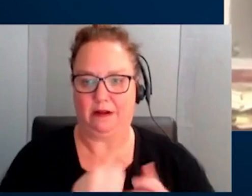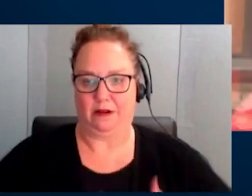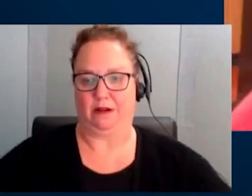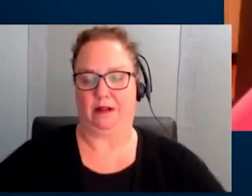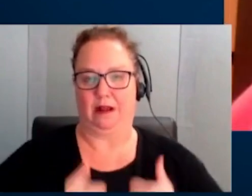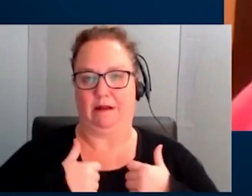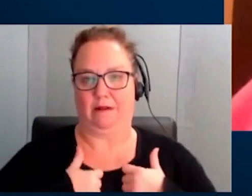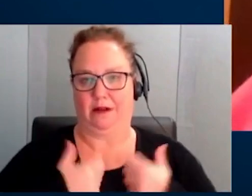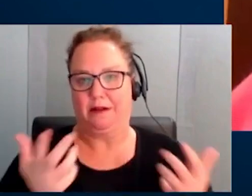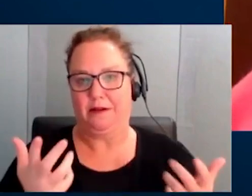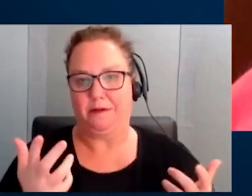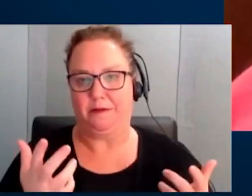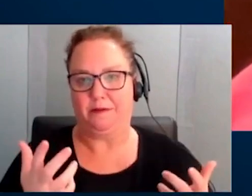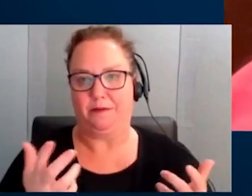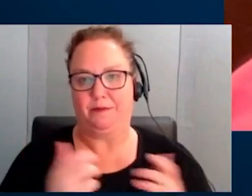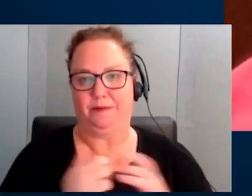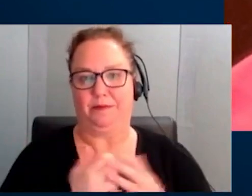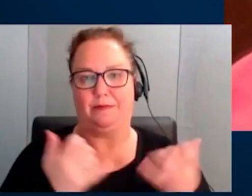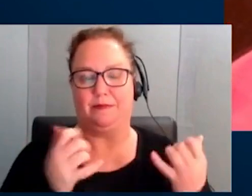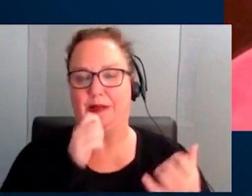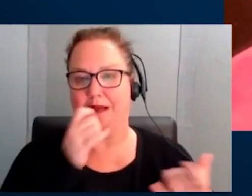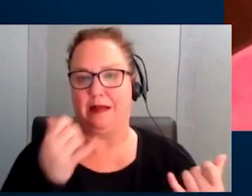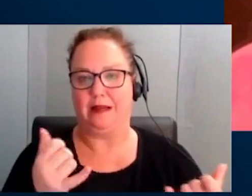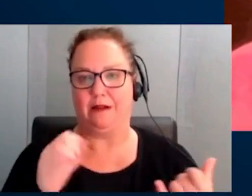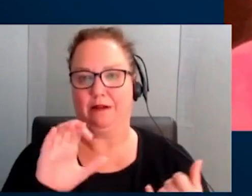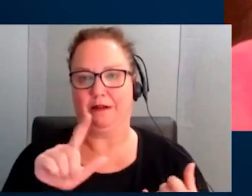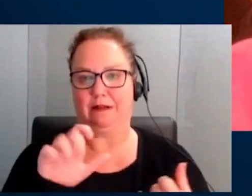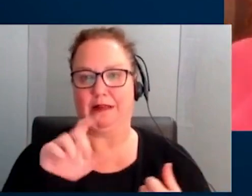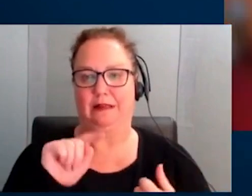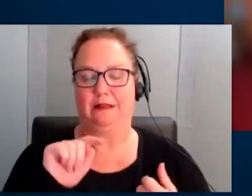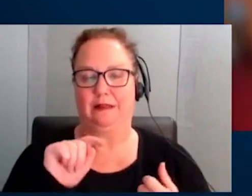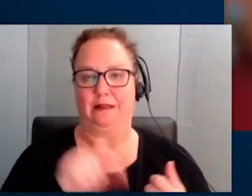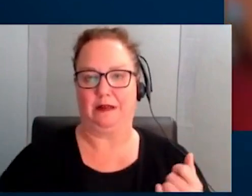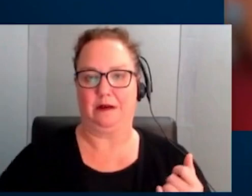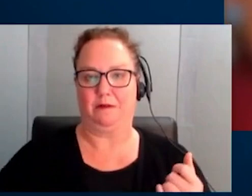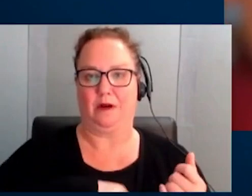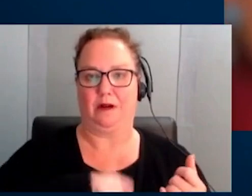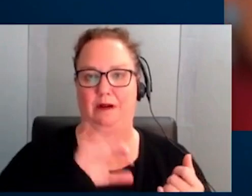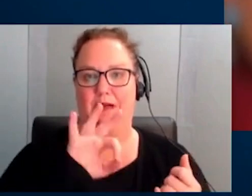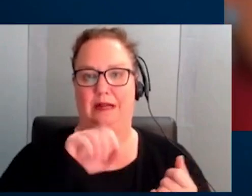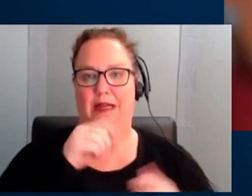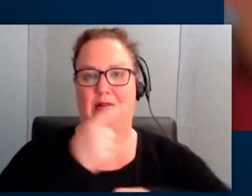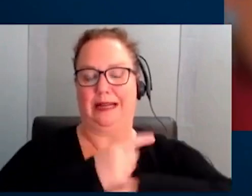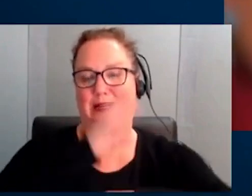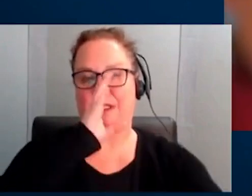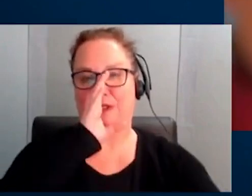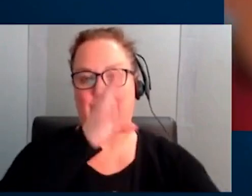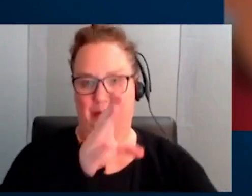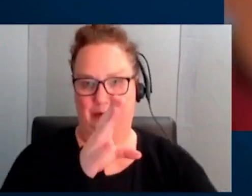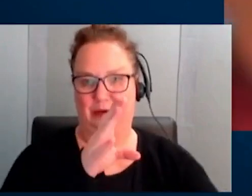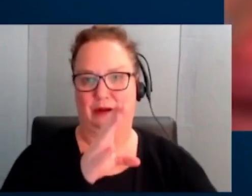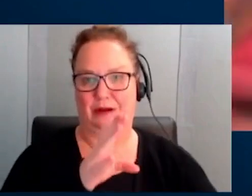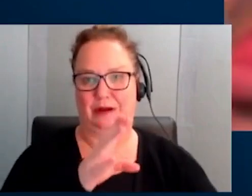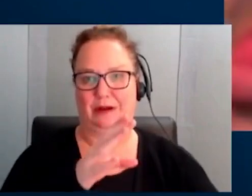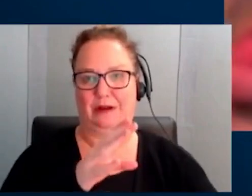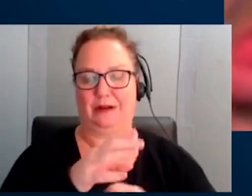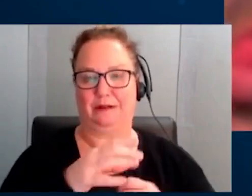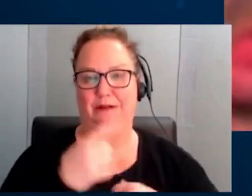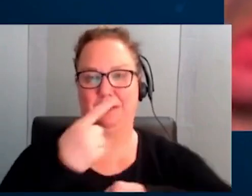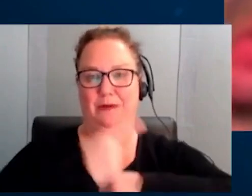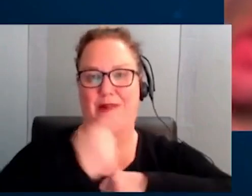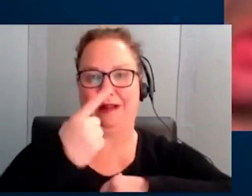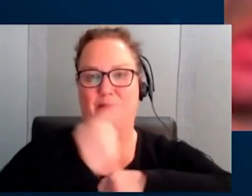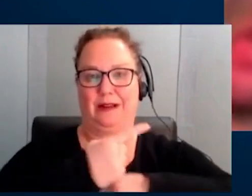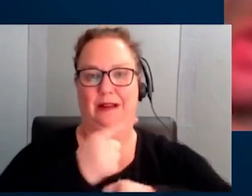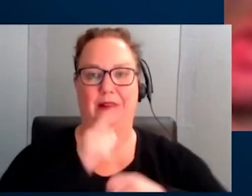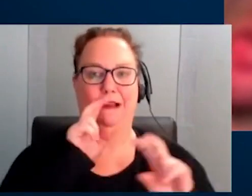upon lies. But not now. Clint is a proud 90 days sober and takes it one day at a time. And I look forward to just